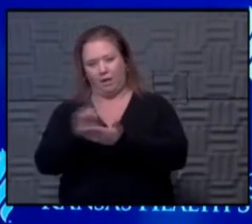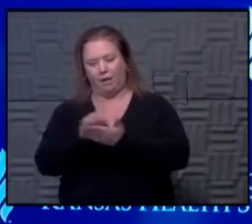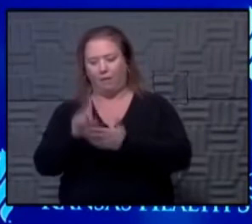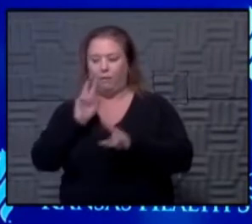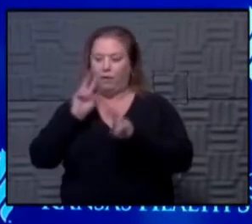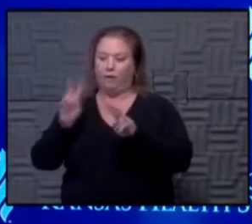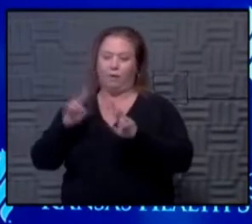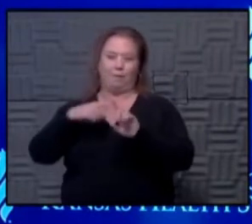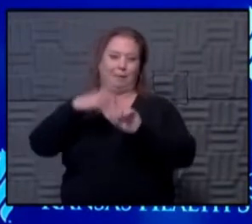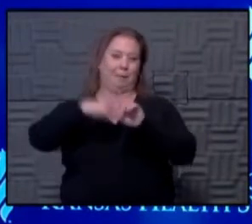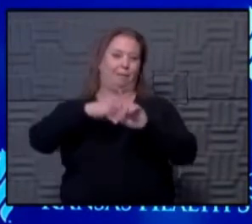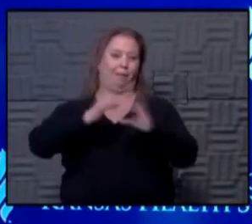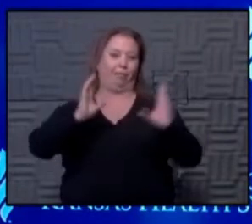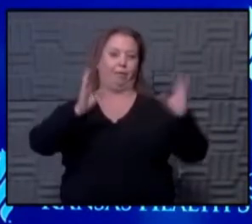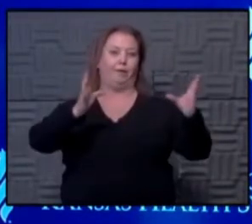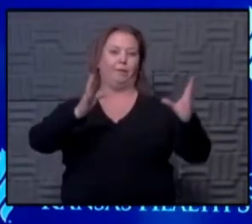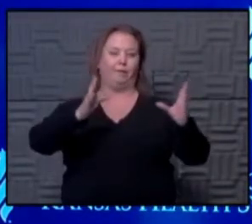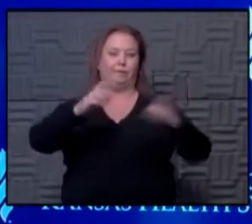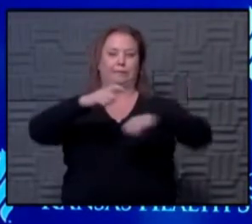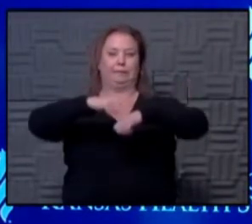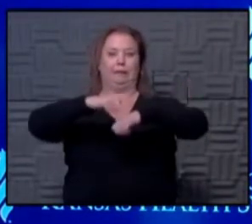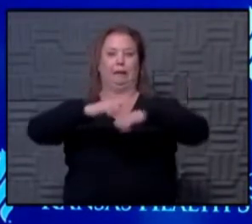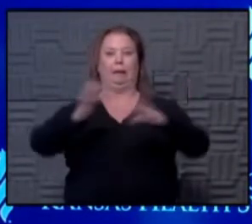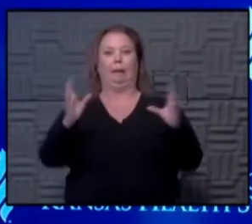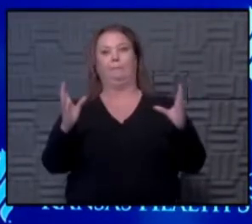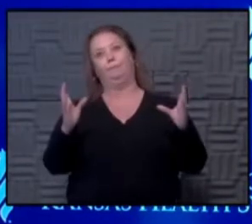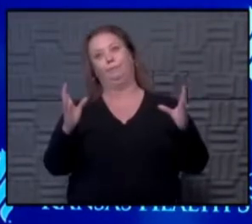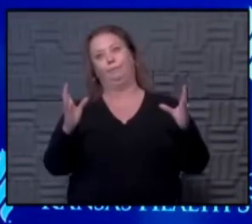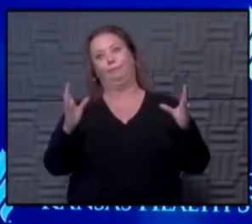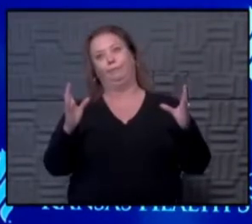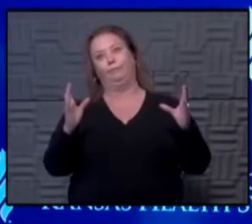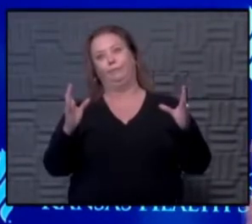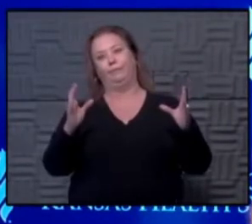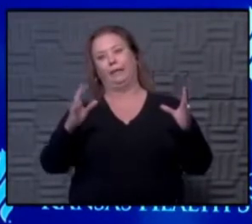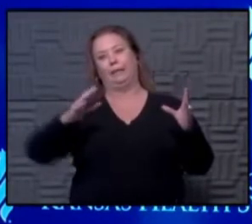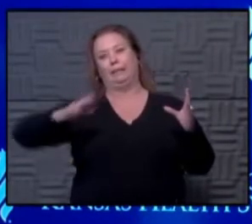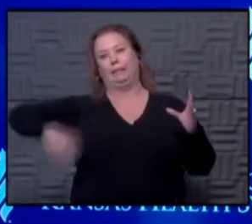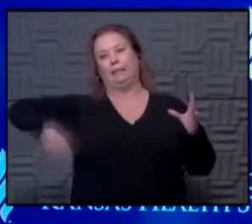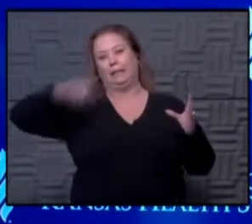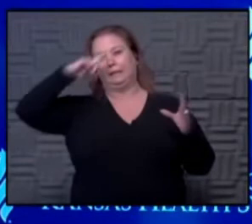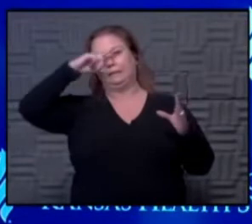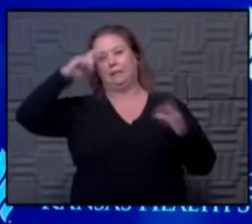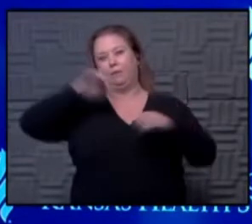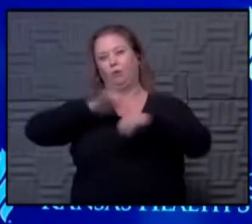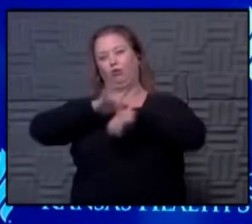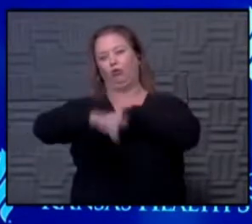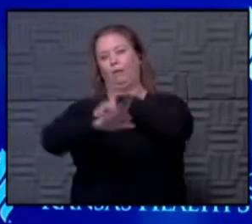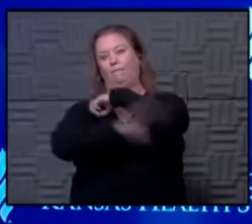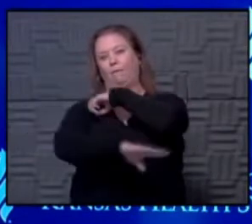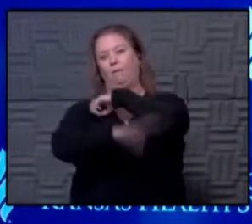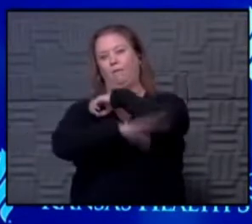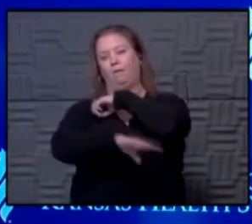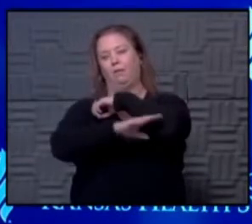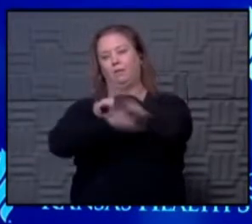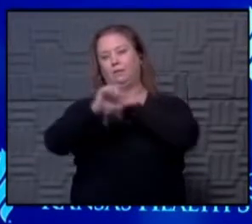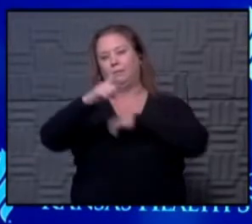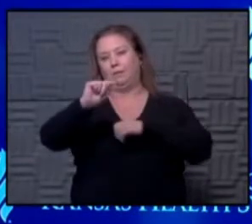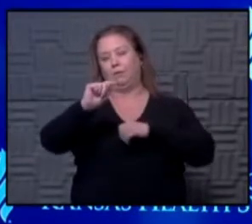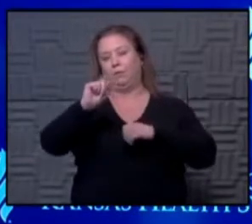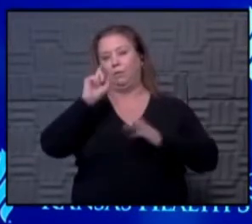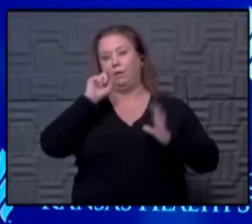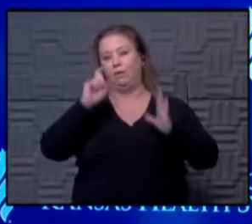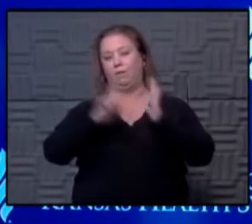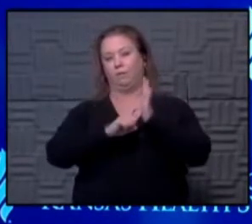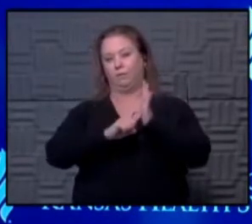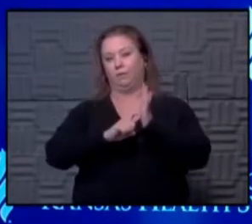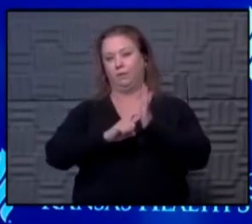look at maybe month to month, there was a period, maybe late summer and early fall through early September, where we actually had a